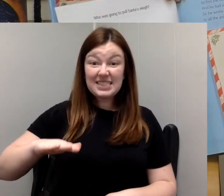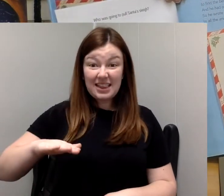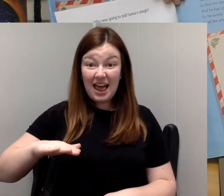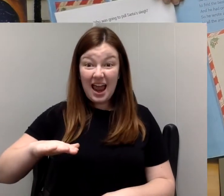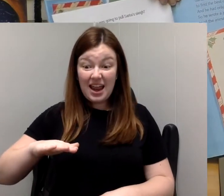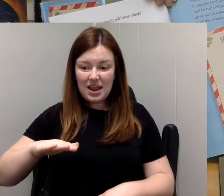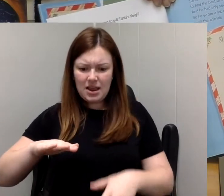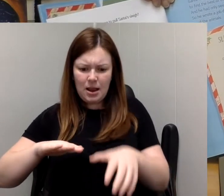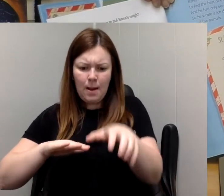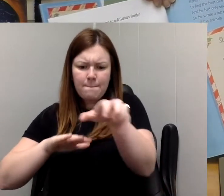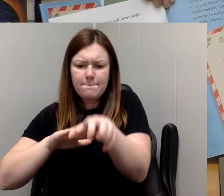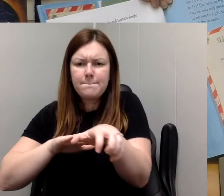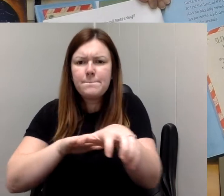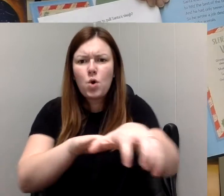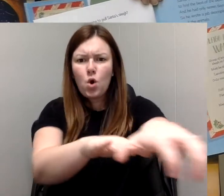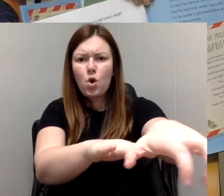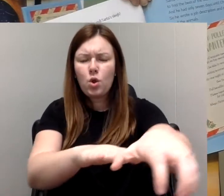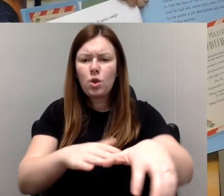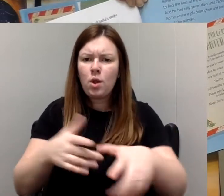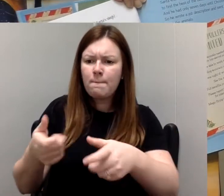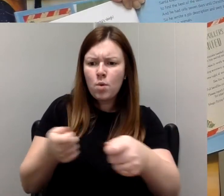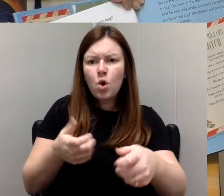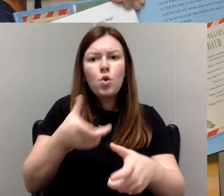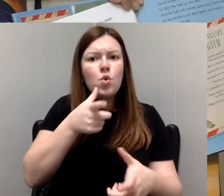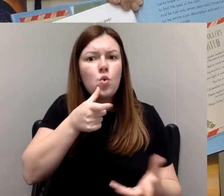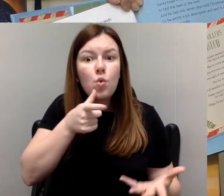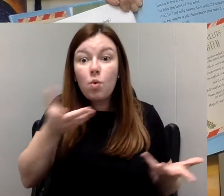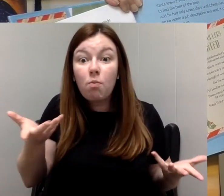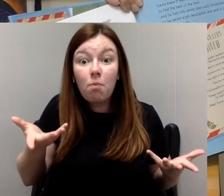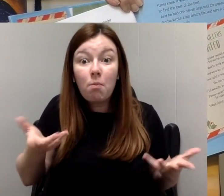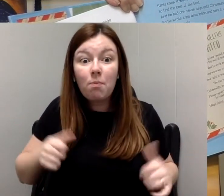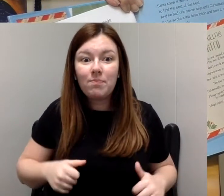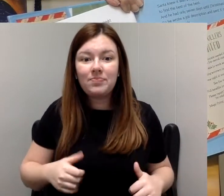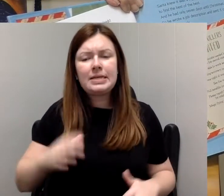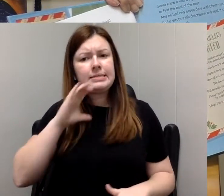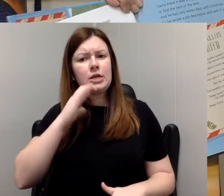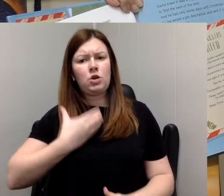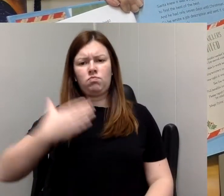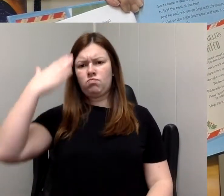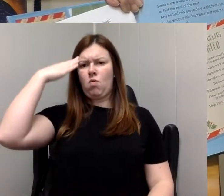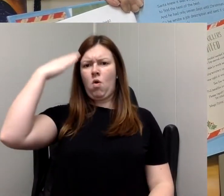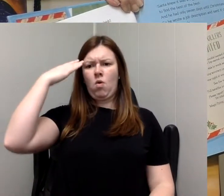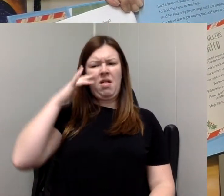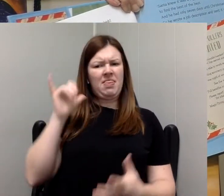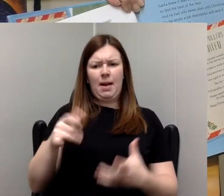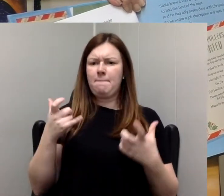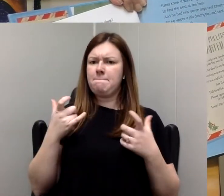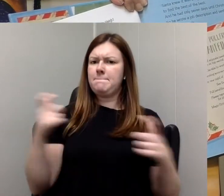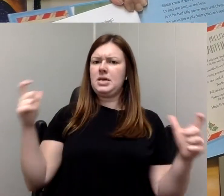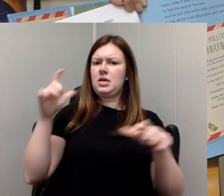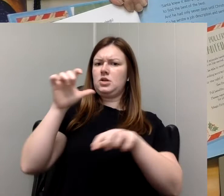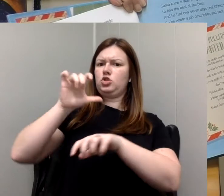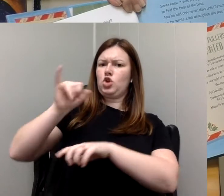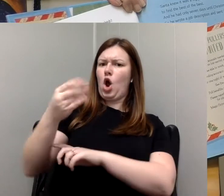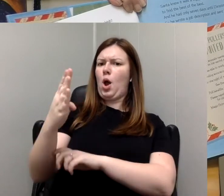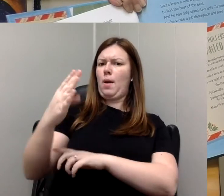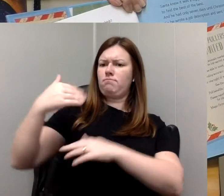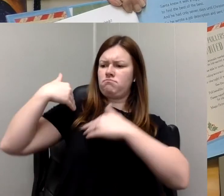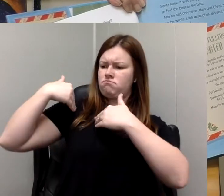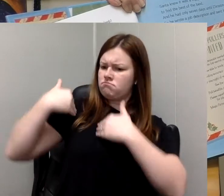Who was going to pull Santa's sleigh knife? Santa knew it was a big job and he needed to find the